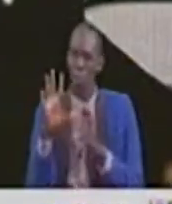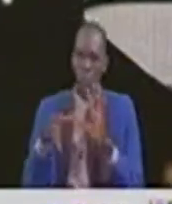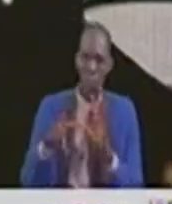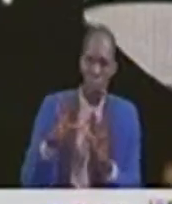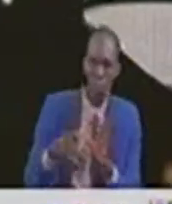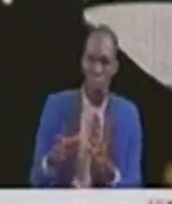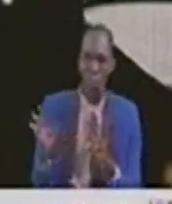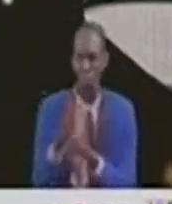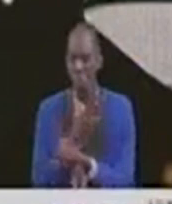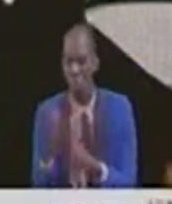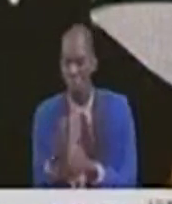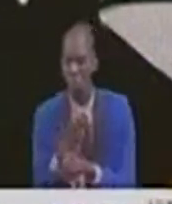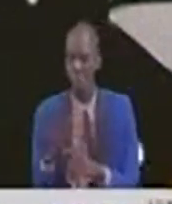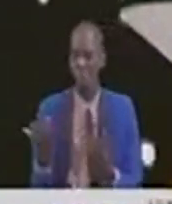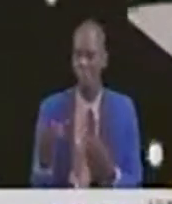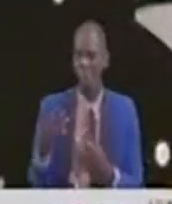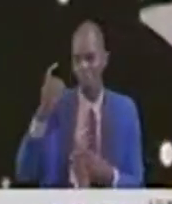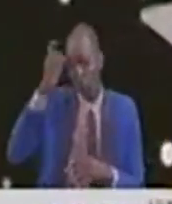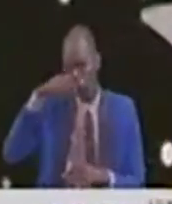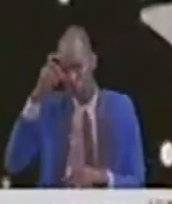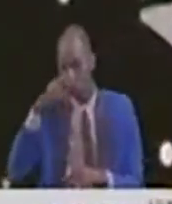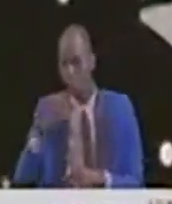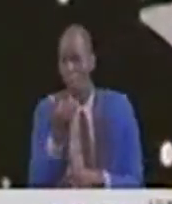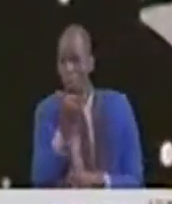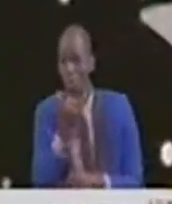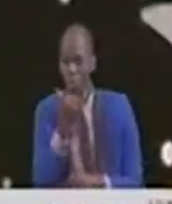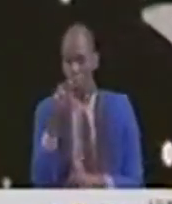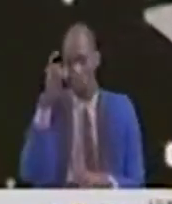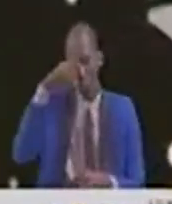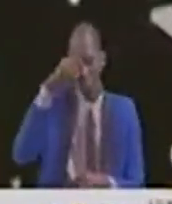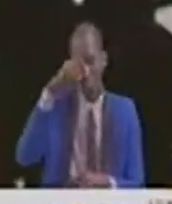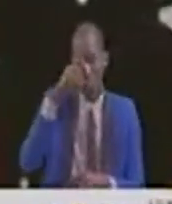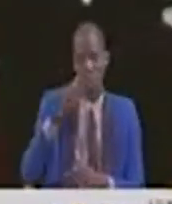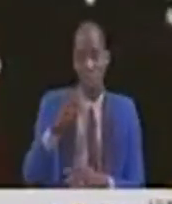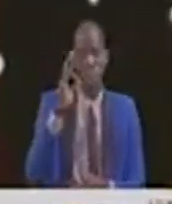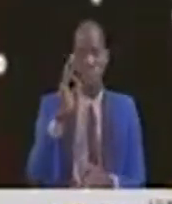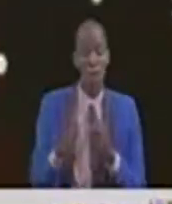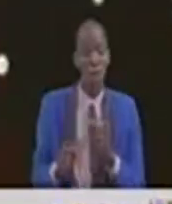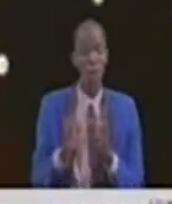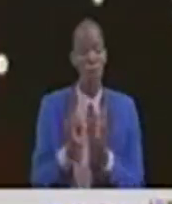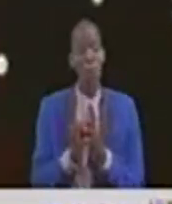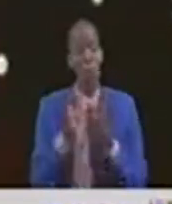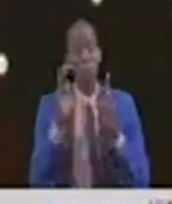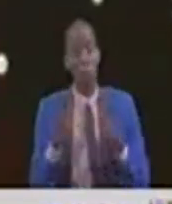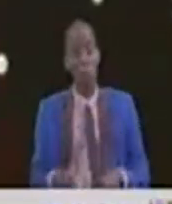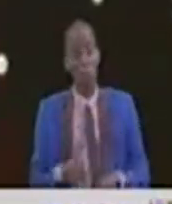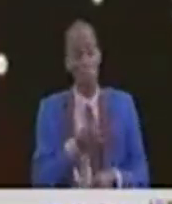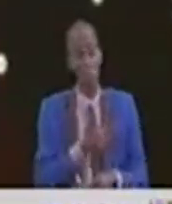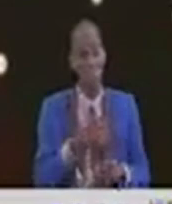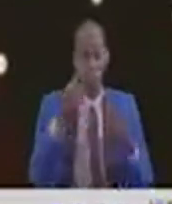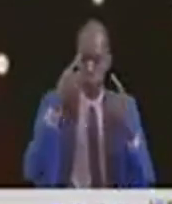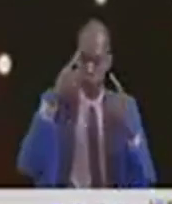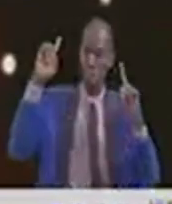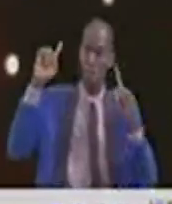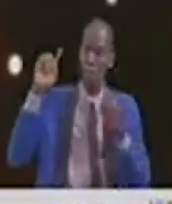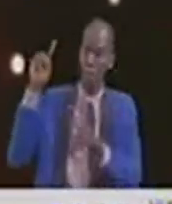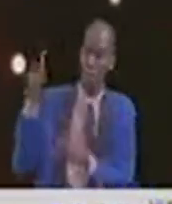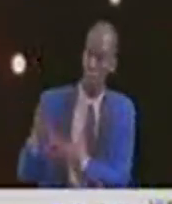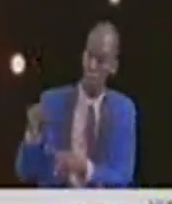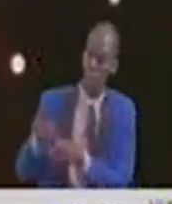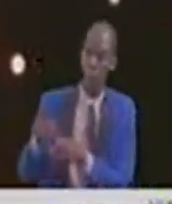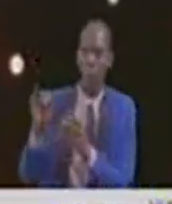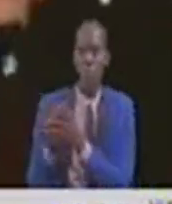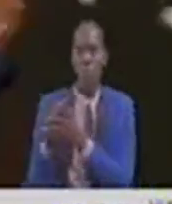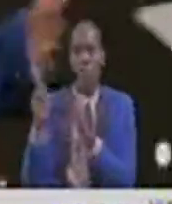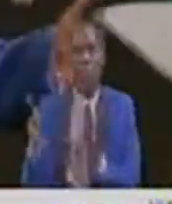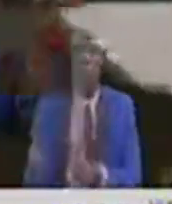it fraud. And if he does it, he's accused of defrauding